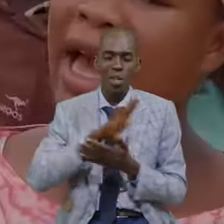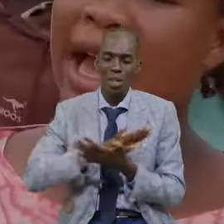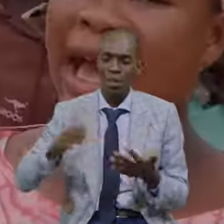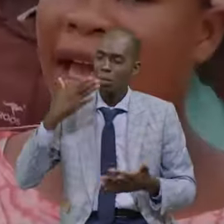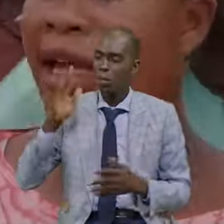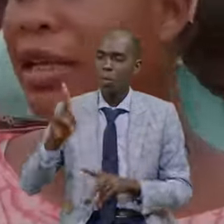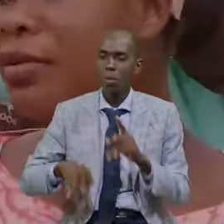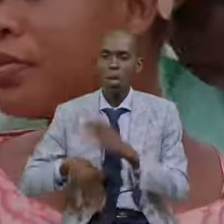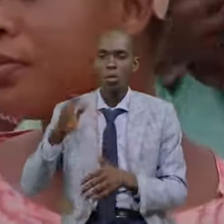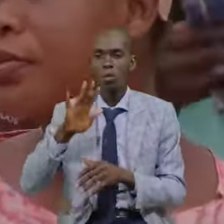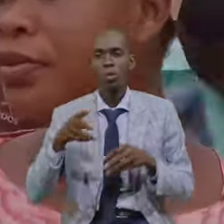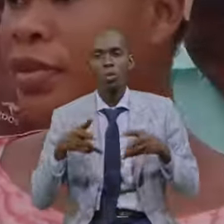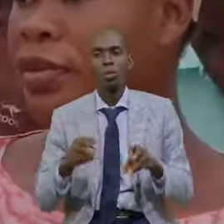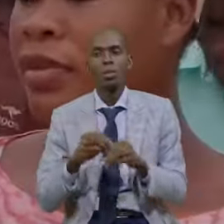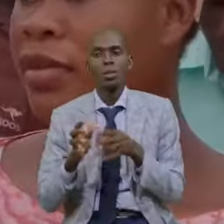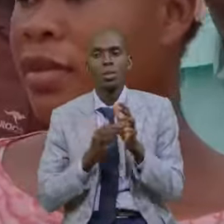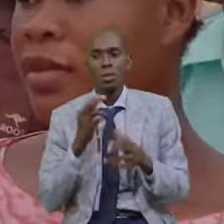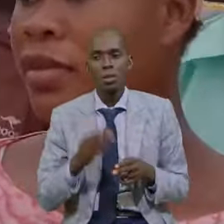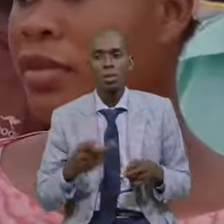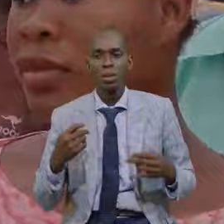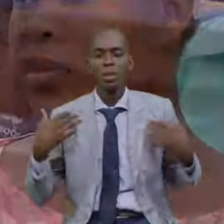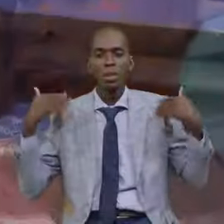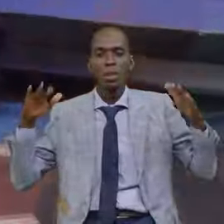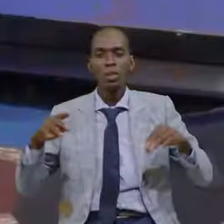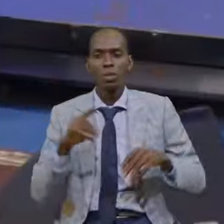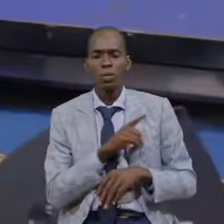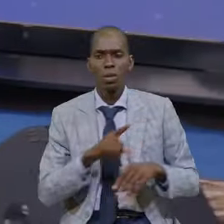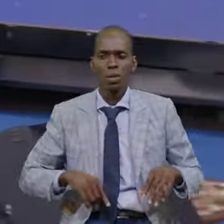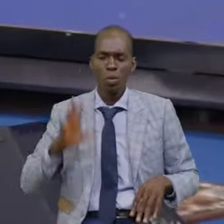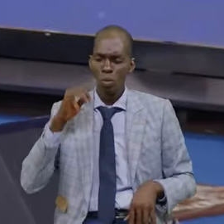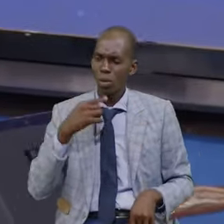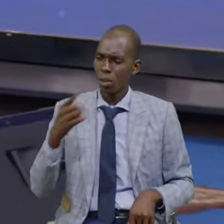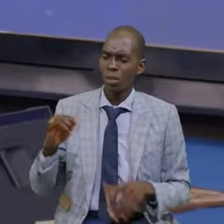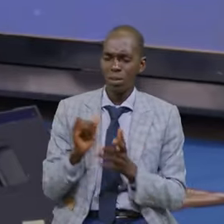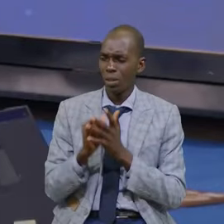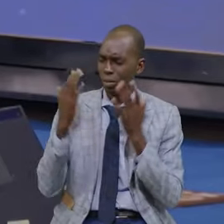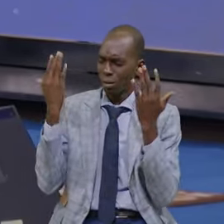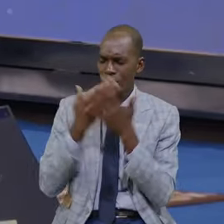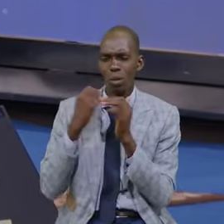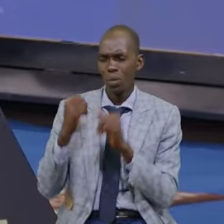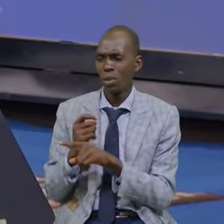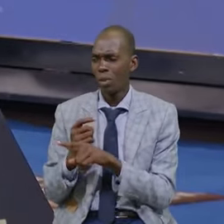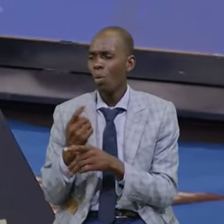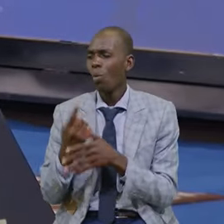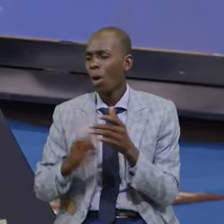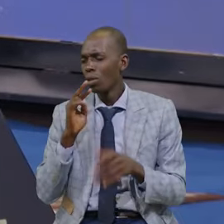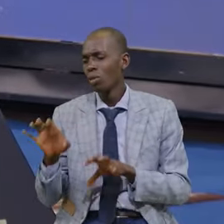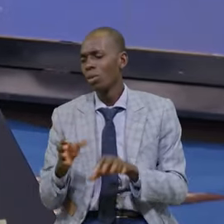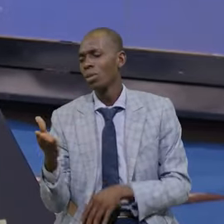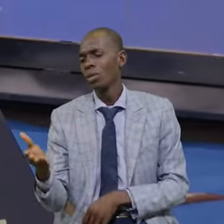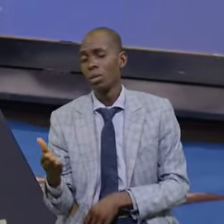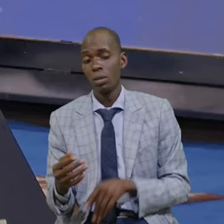the way, and the angels of the Lord will say, what are you doing there? That my boy, that my daughter